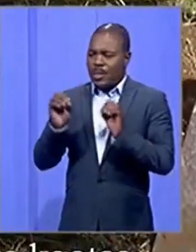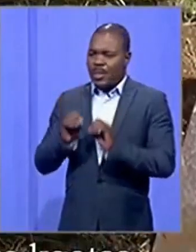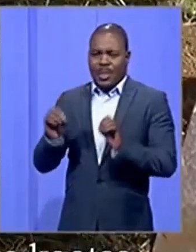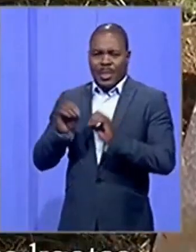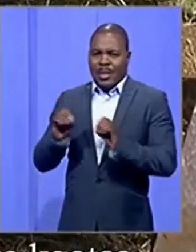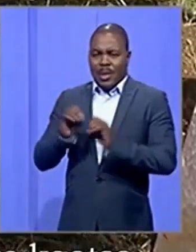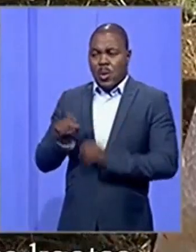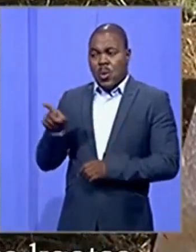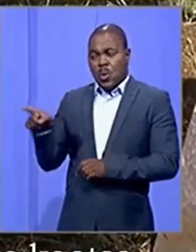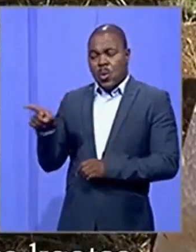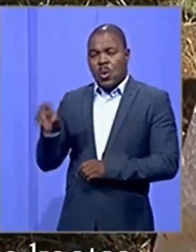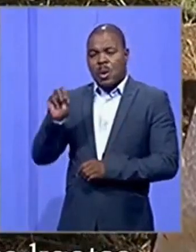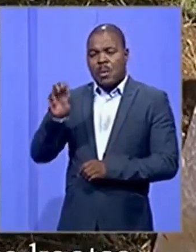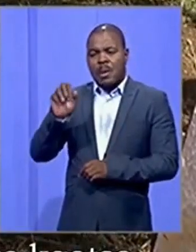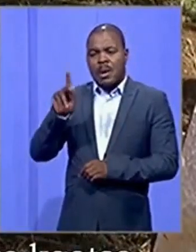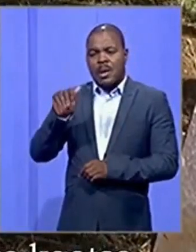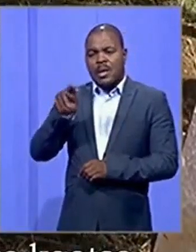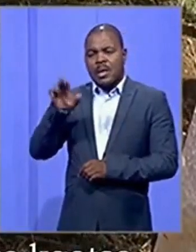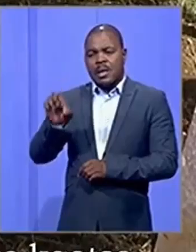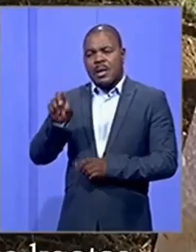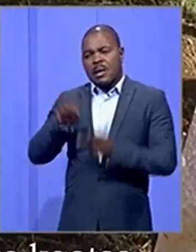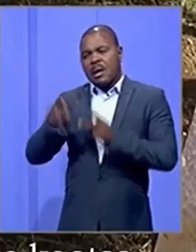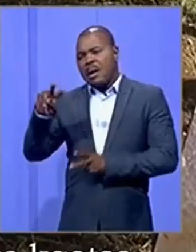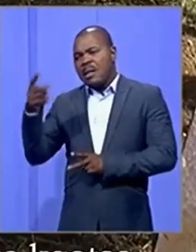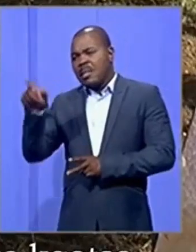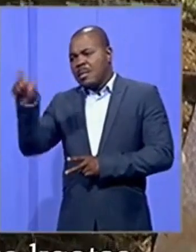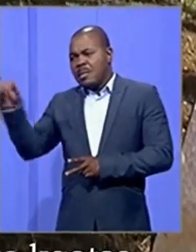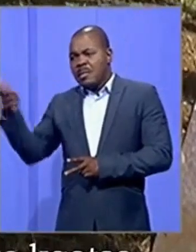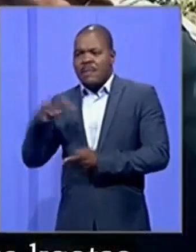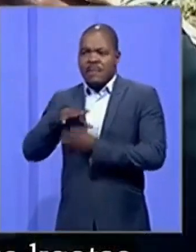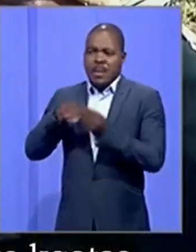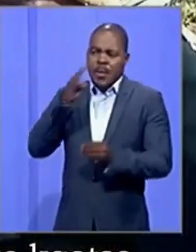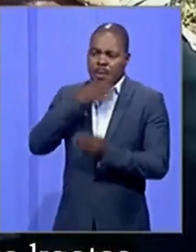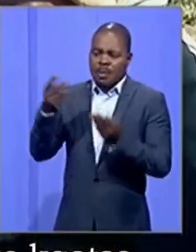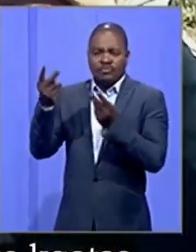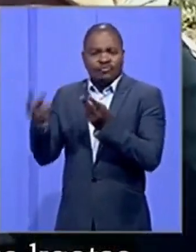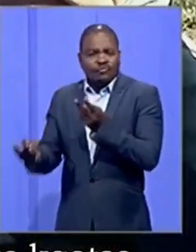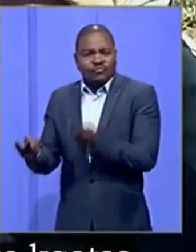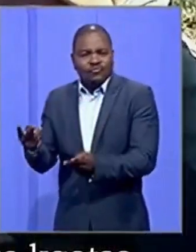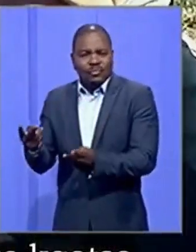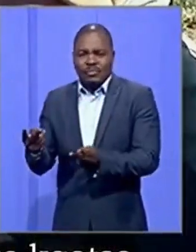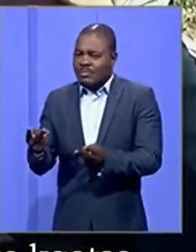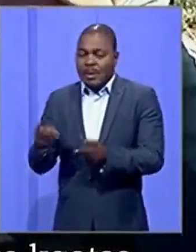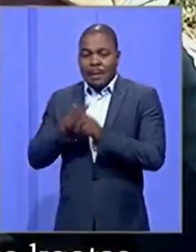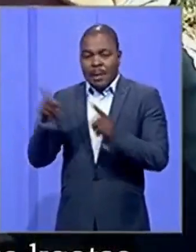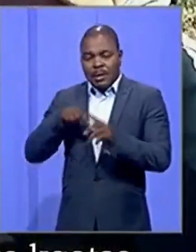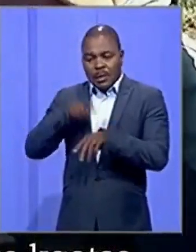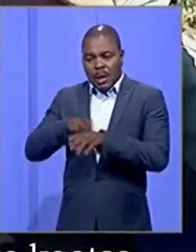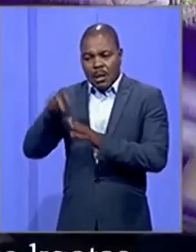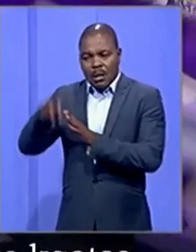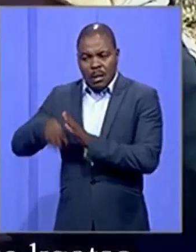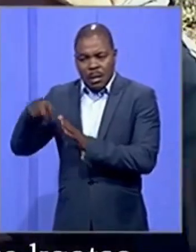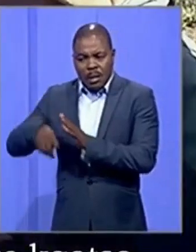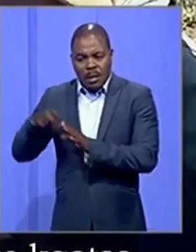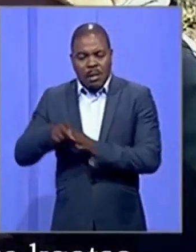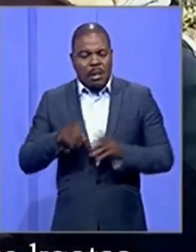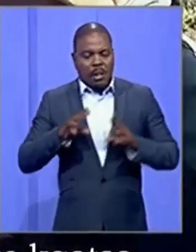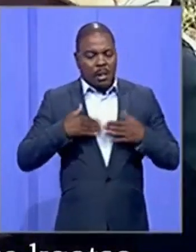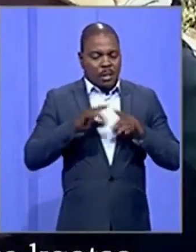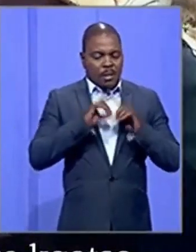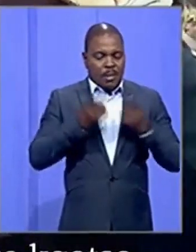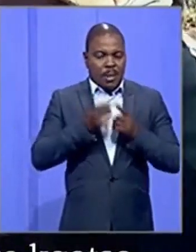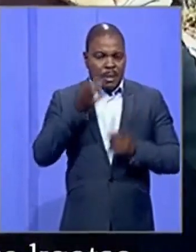a ga Makinye a fitlhilwe le ditopo tse dingwe tseo di senang beng. Ka motsiwa fa gone go epololwa lefapha la pholo le netefaditse fa